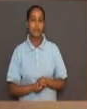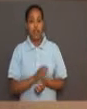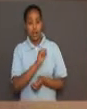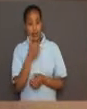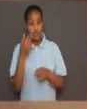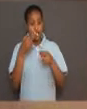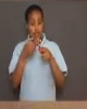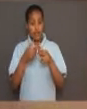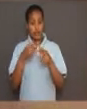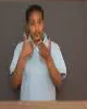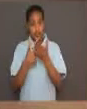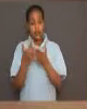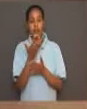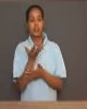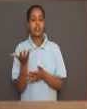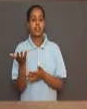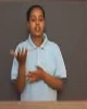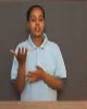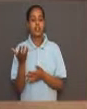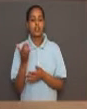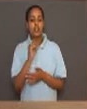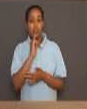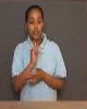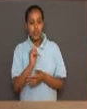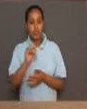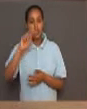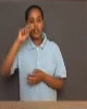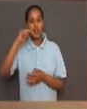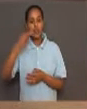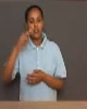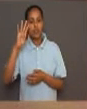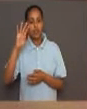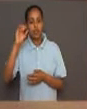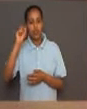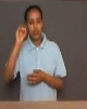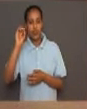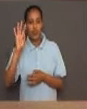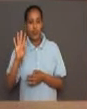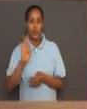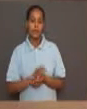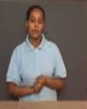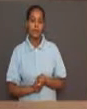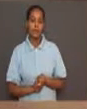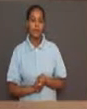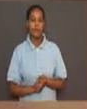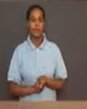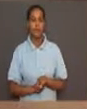Another name for this substance is ammonium phosphate dibasic.